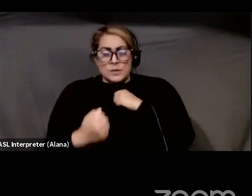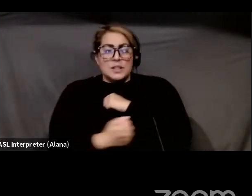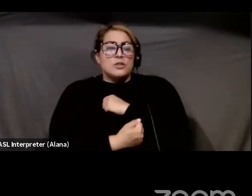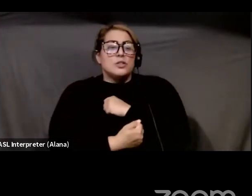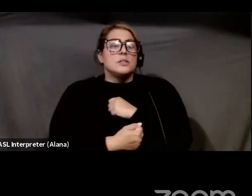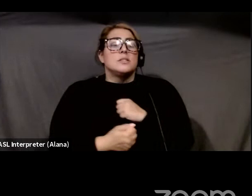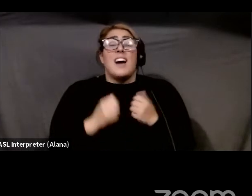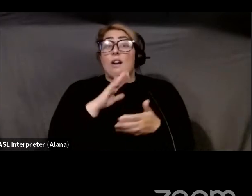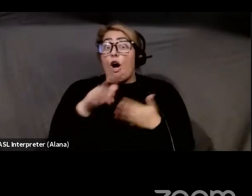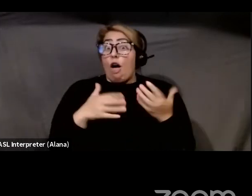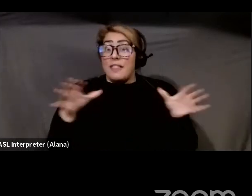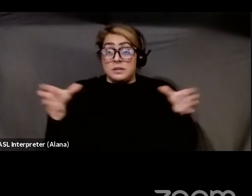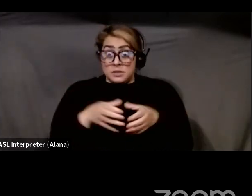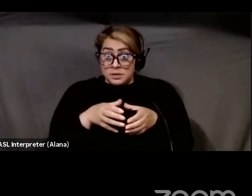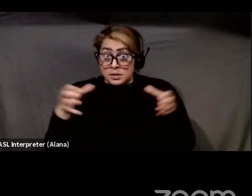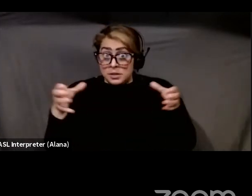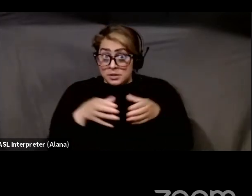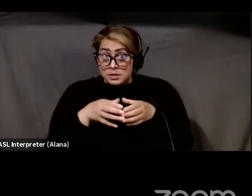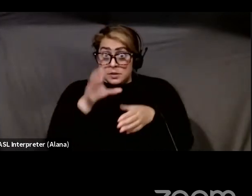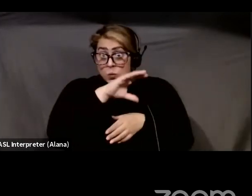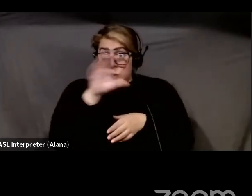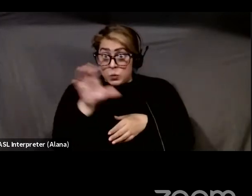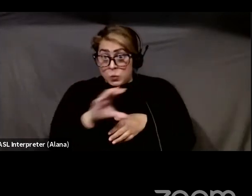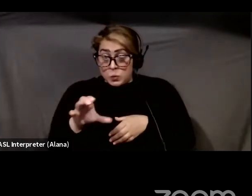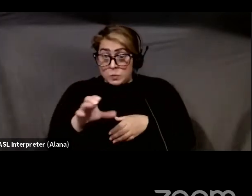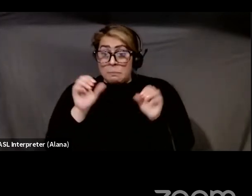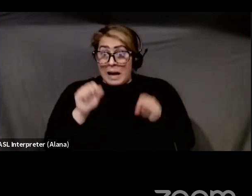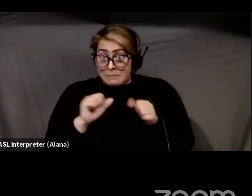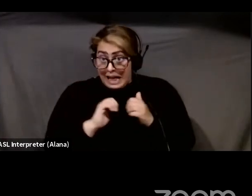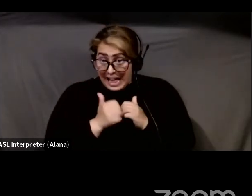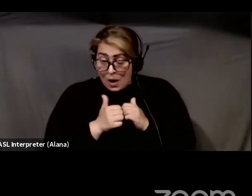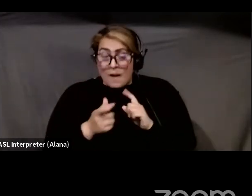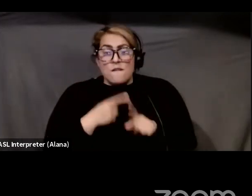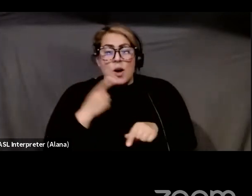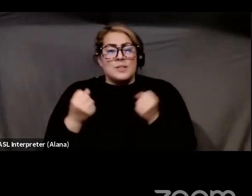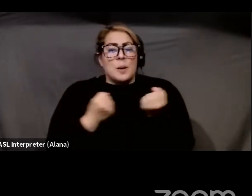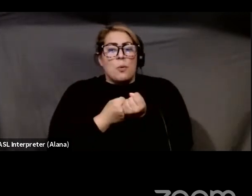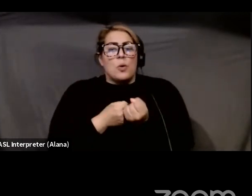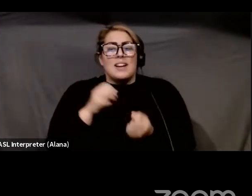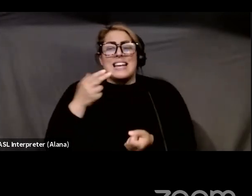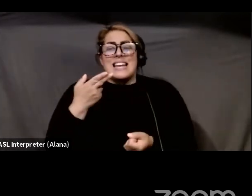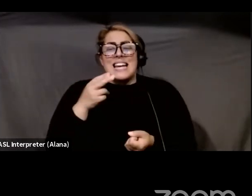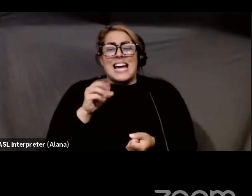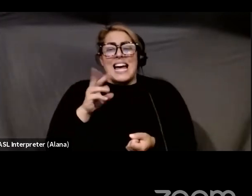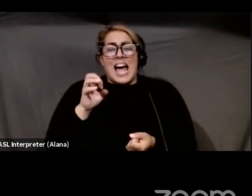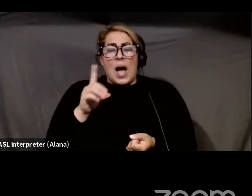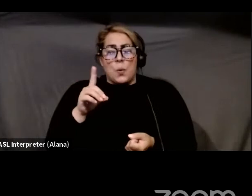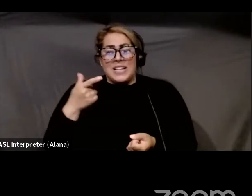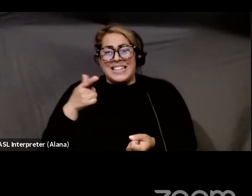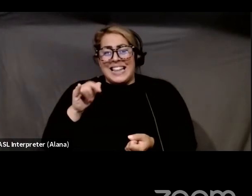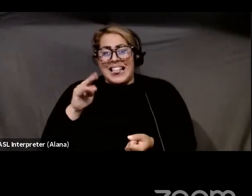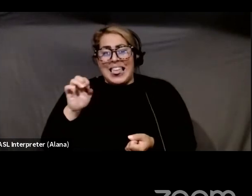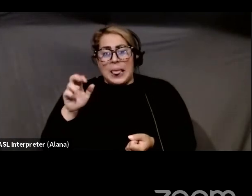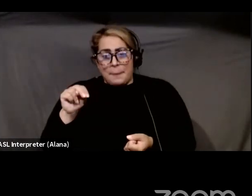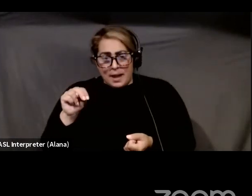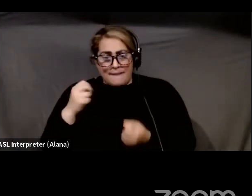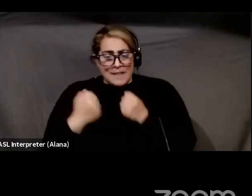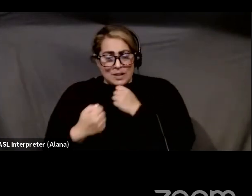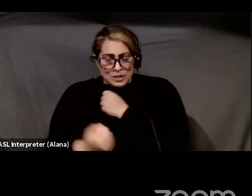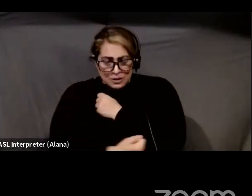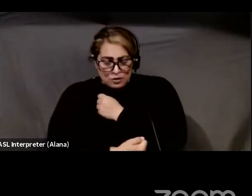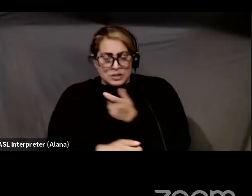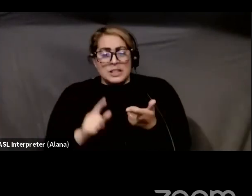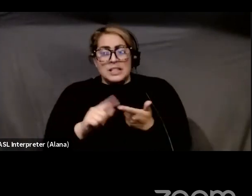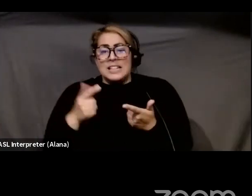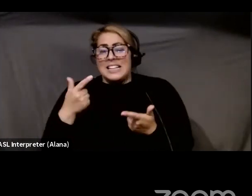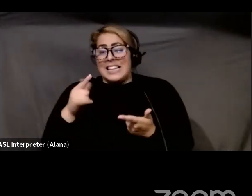made possible in part by support from the Howard Gilman Foundation, the Mertz Gilmore Foundation, and with